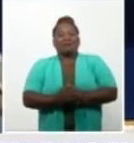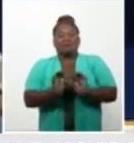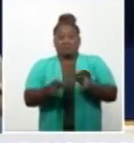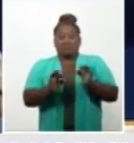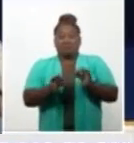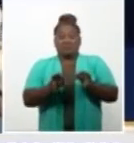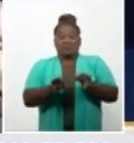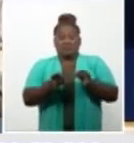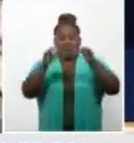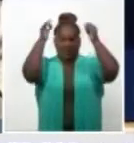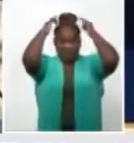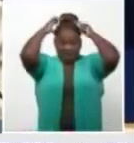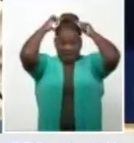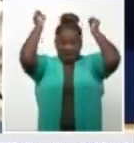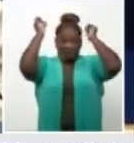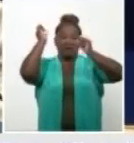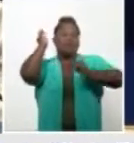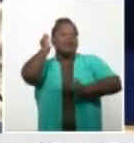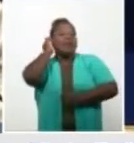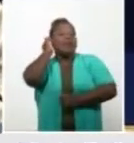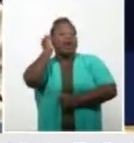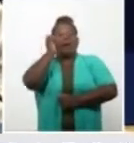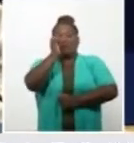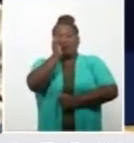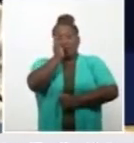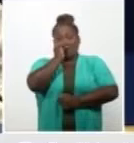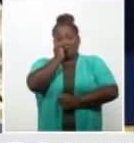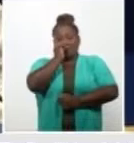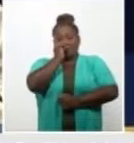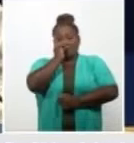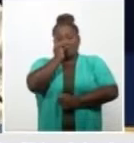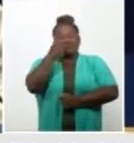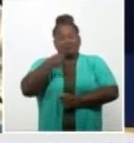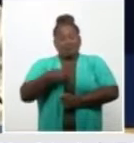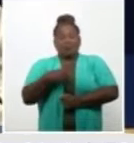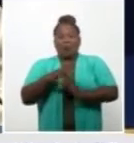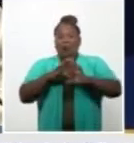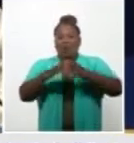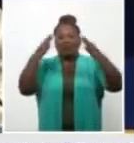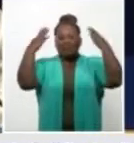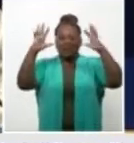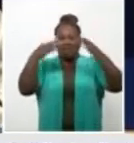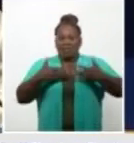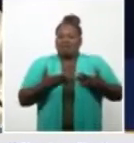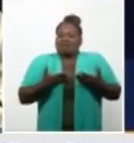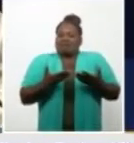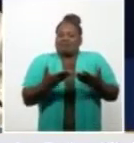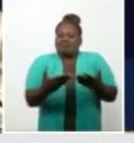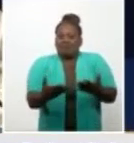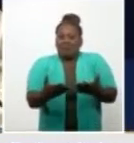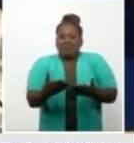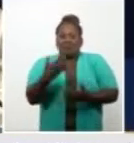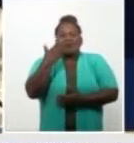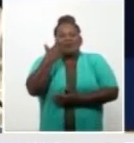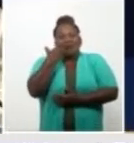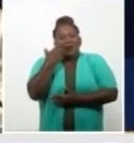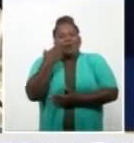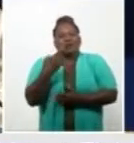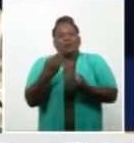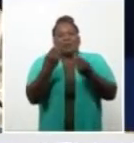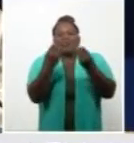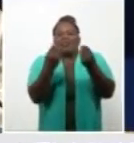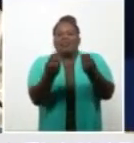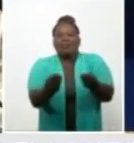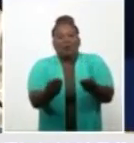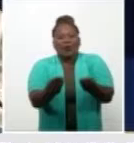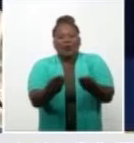And I really believe that nurses deserve all our congratulations and our